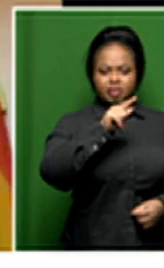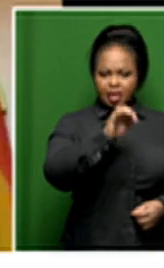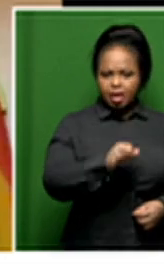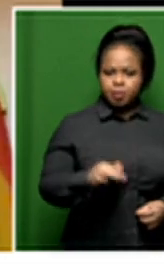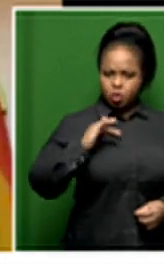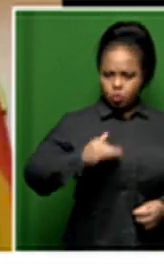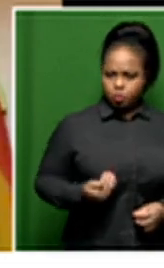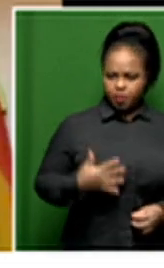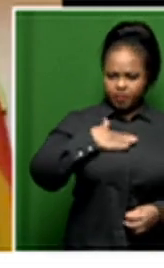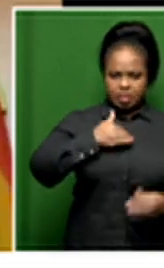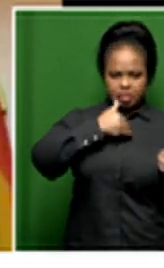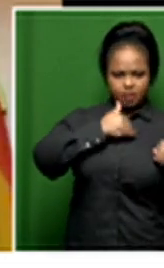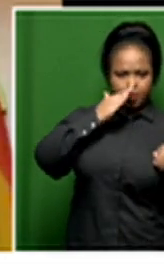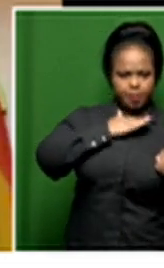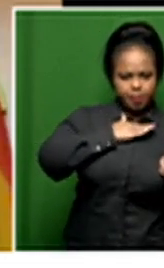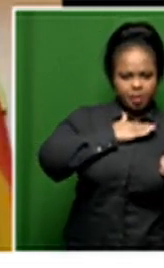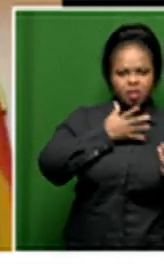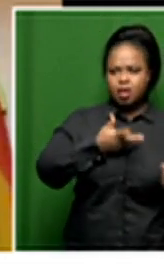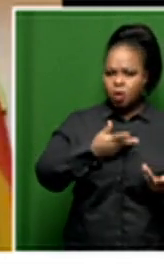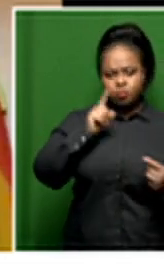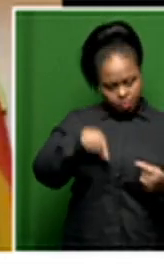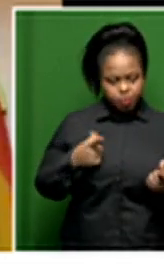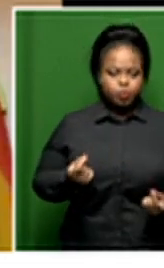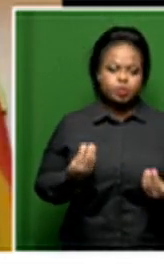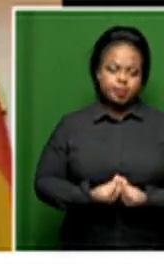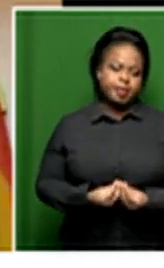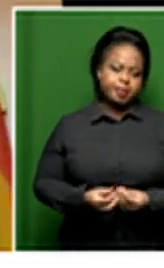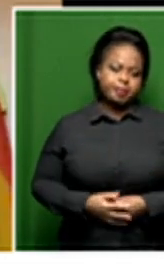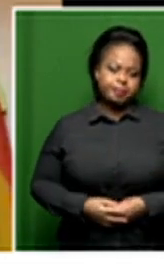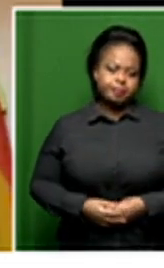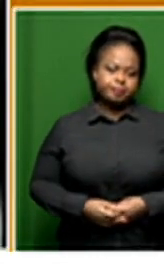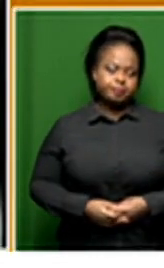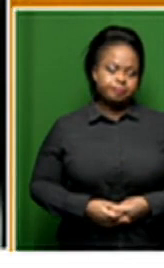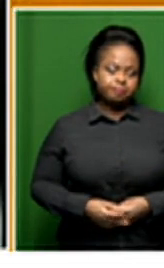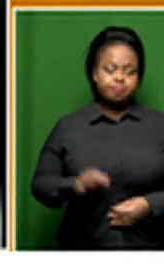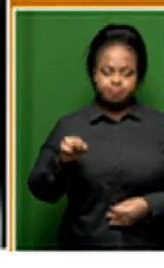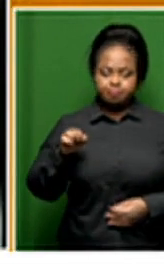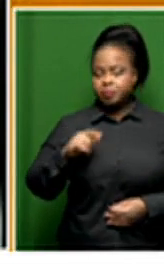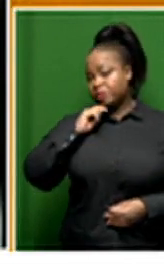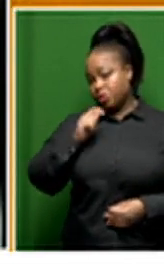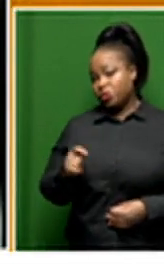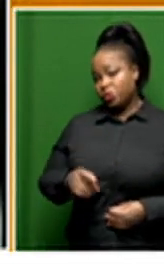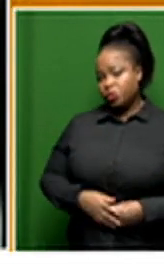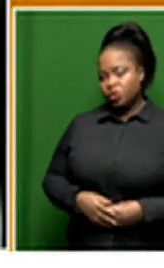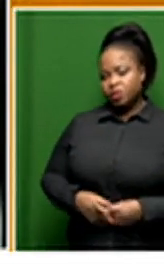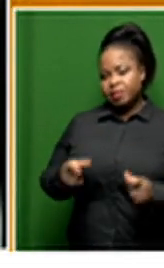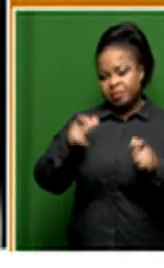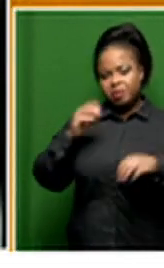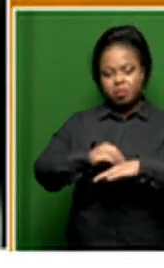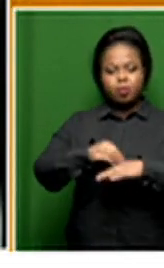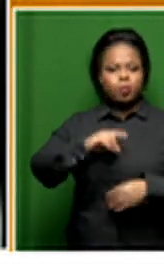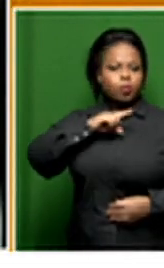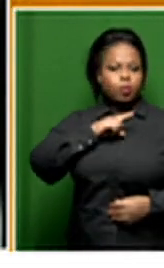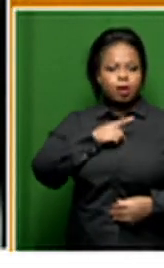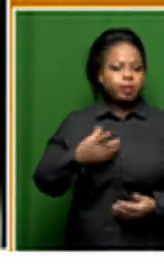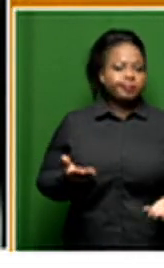women are feeling unsafe, we have to do something. Yeah, and I mean, that's another major issue, is that you